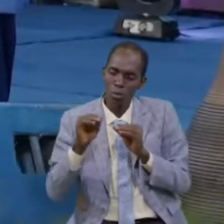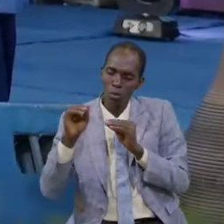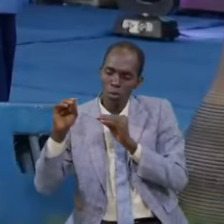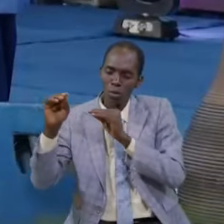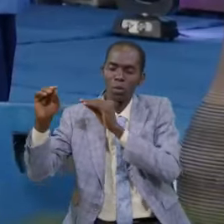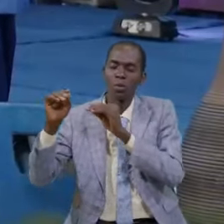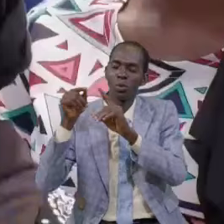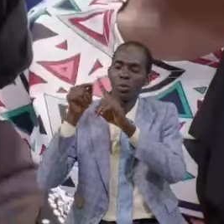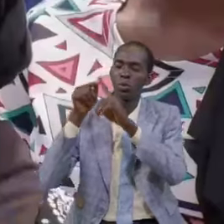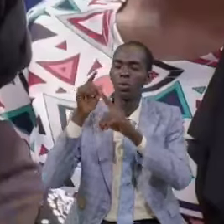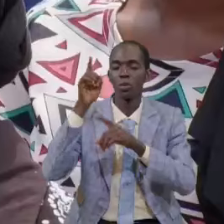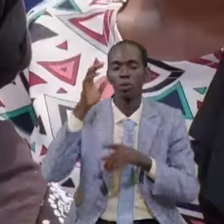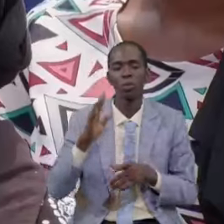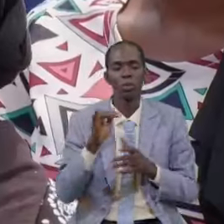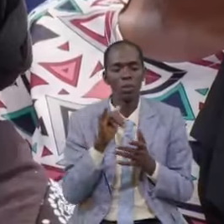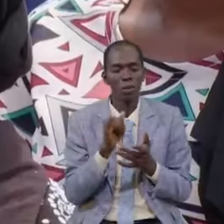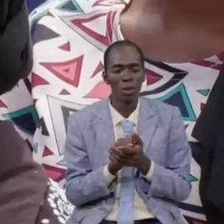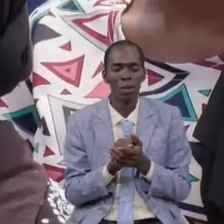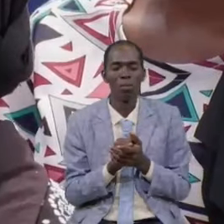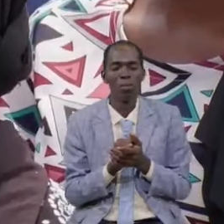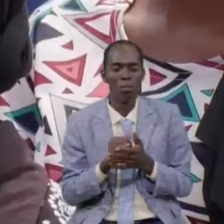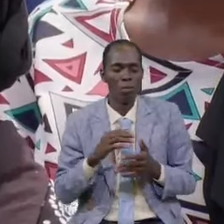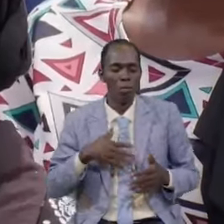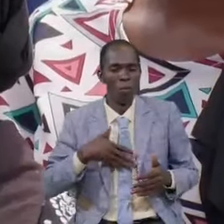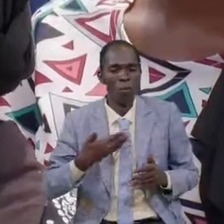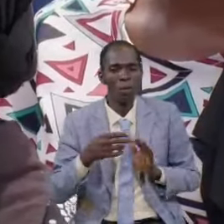will take you to where you will be.